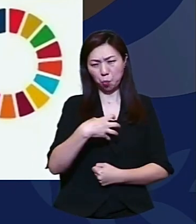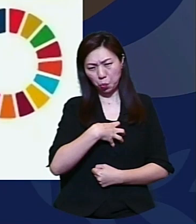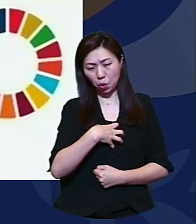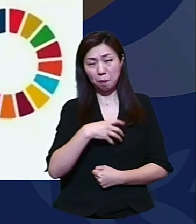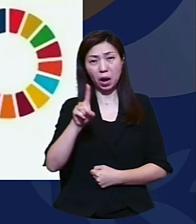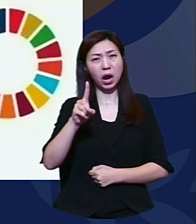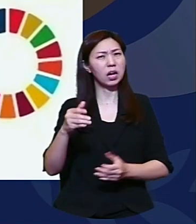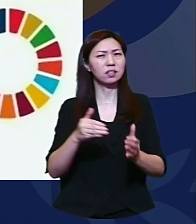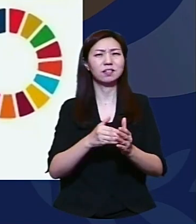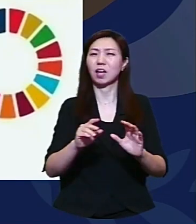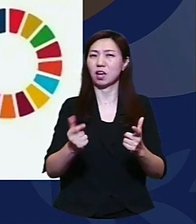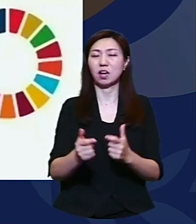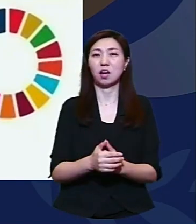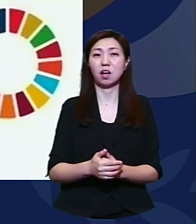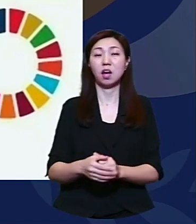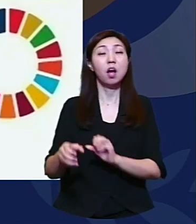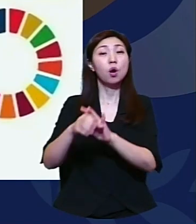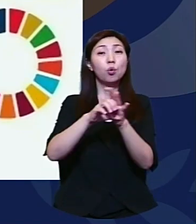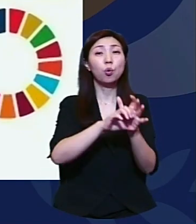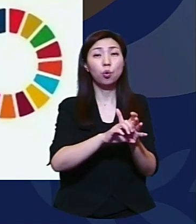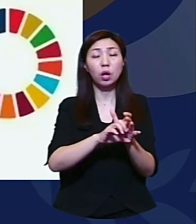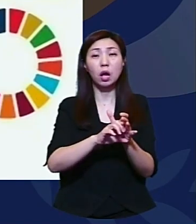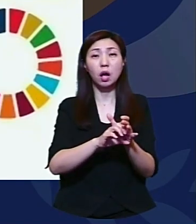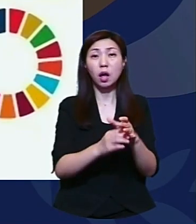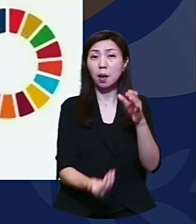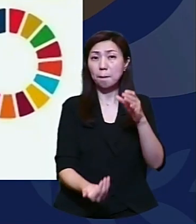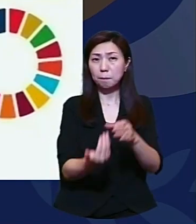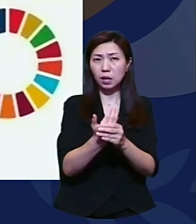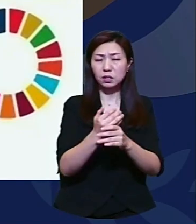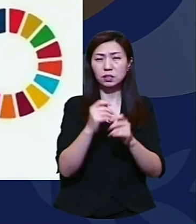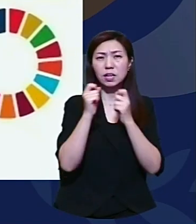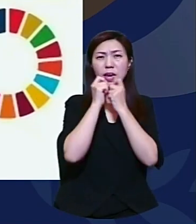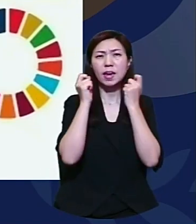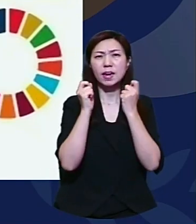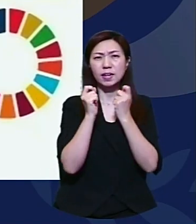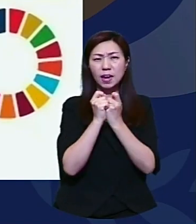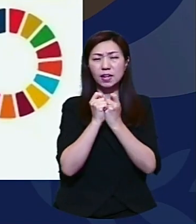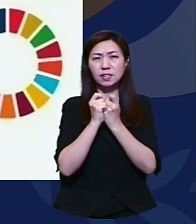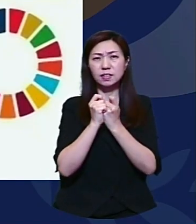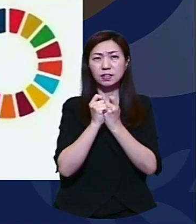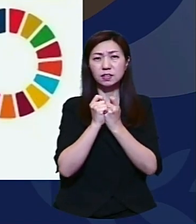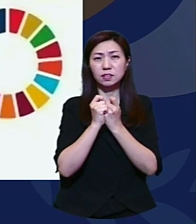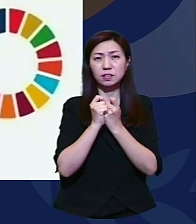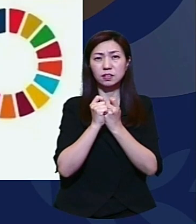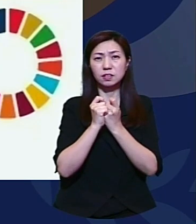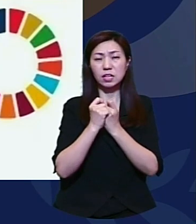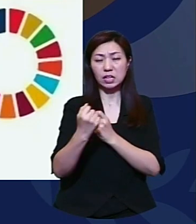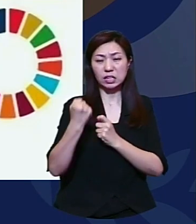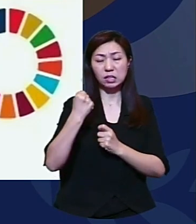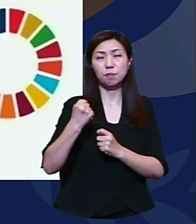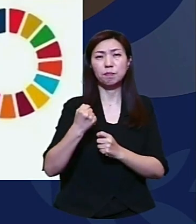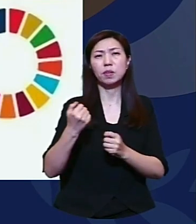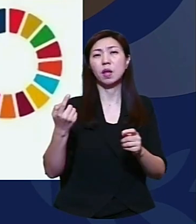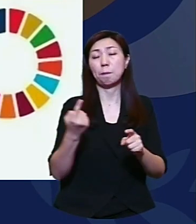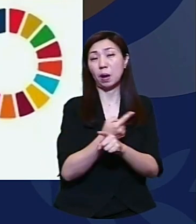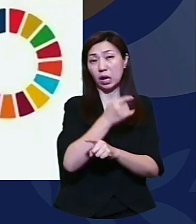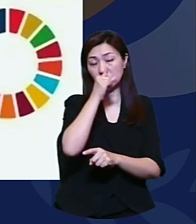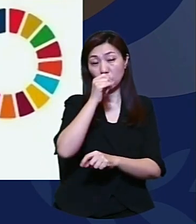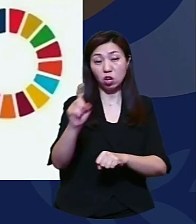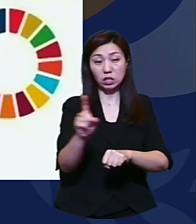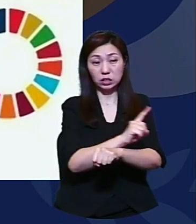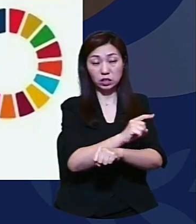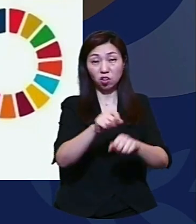as this powerful game changer, not just for the digital sector, but also for the whole of society. And I think there's